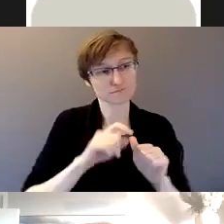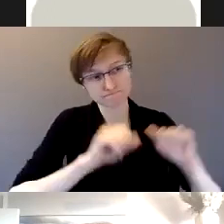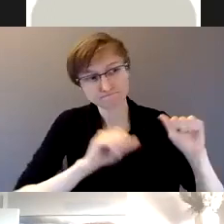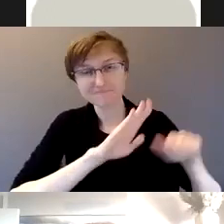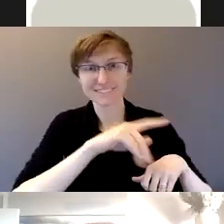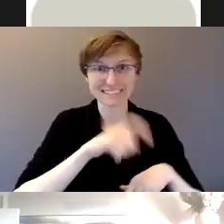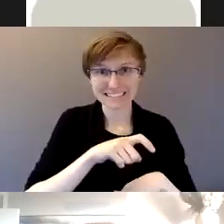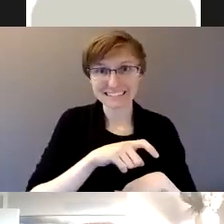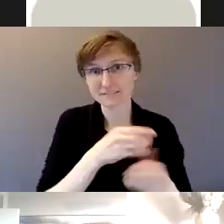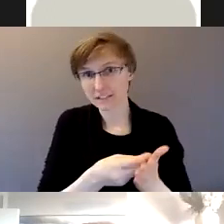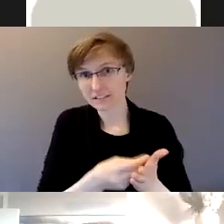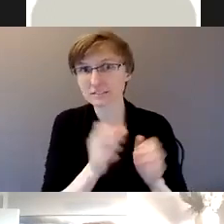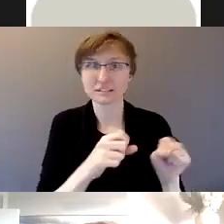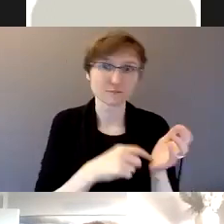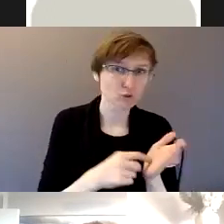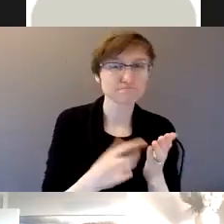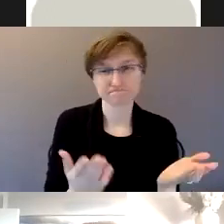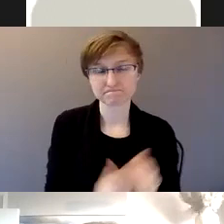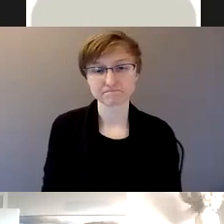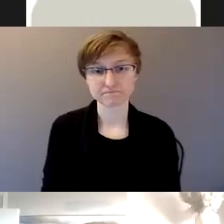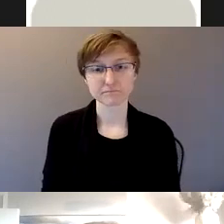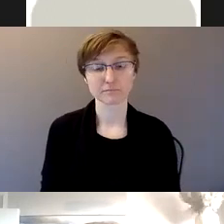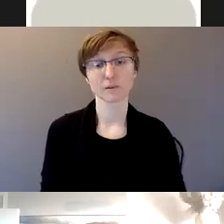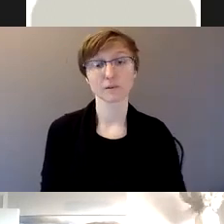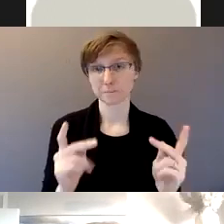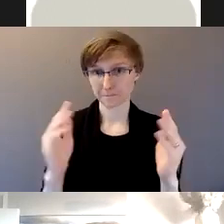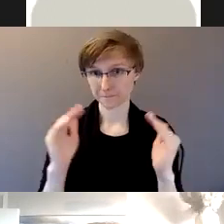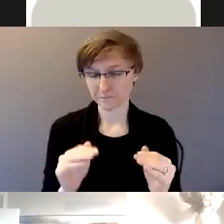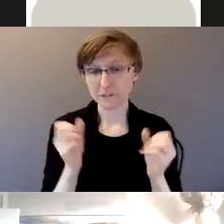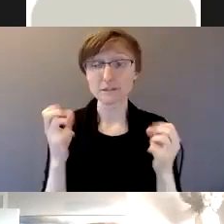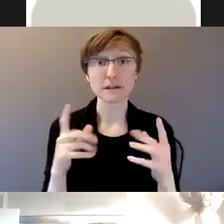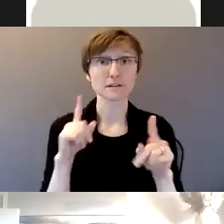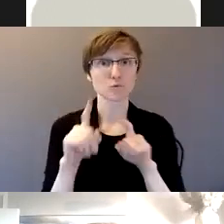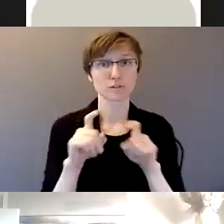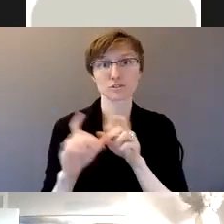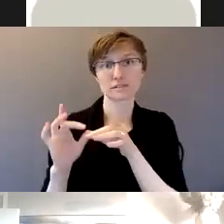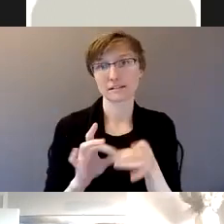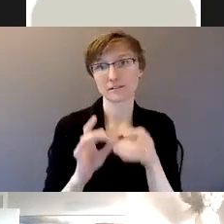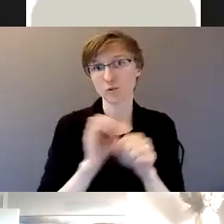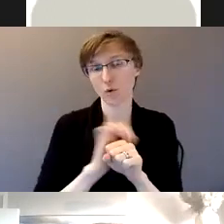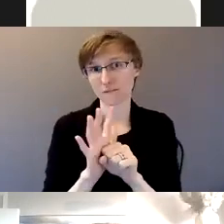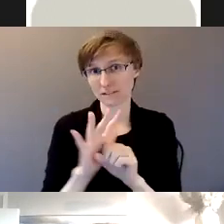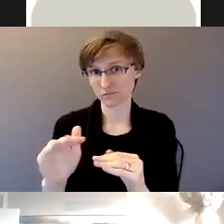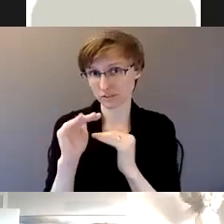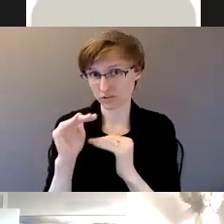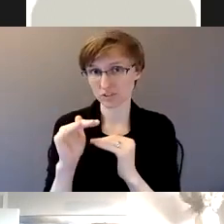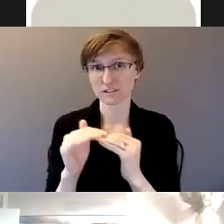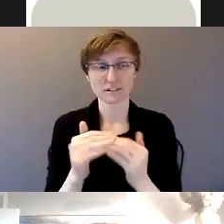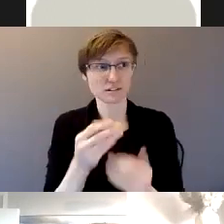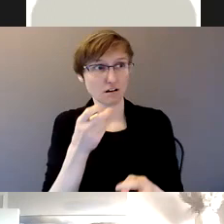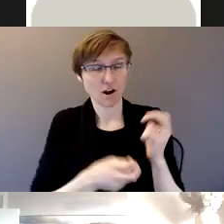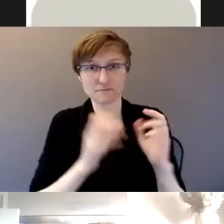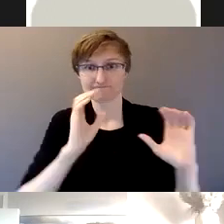a few questions have come up regarding during COVID restrictions right now and being unable to find someone to come to